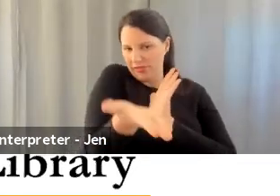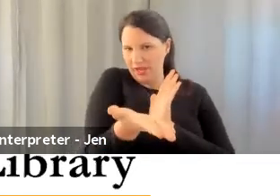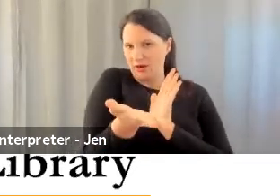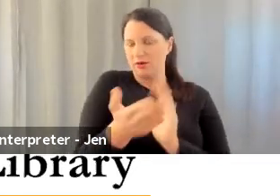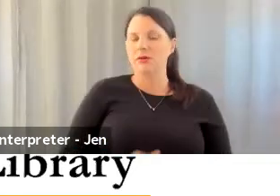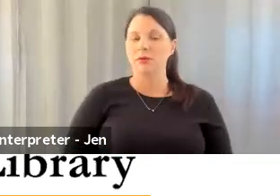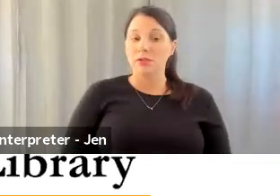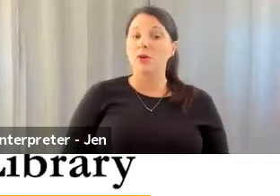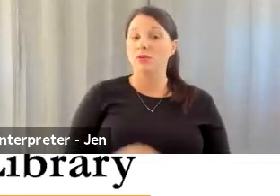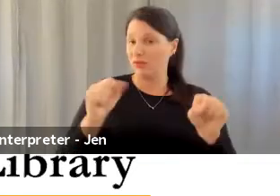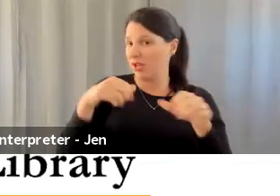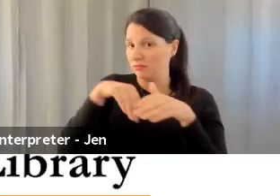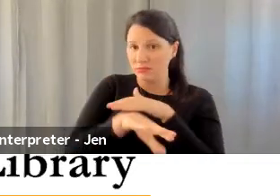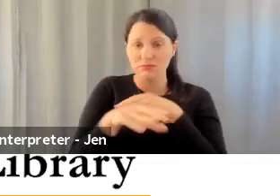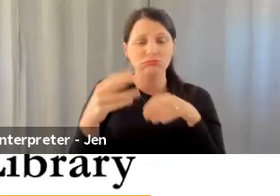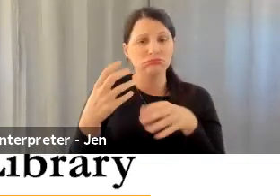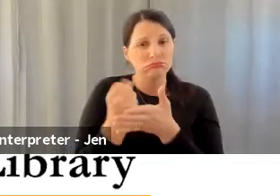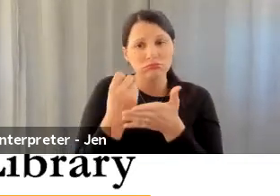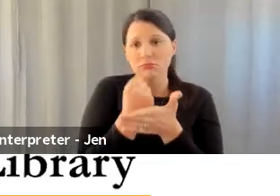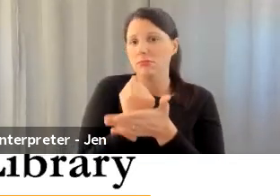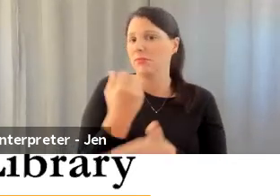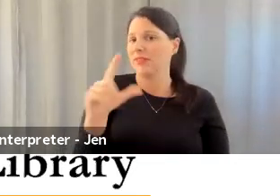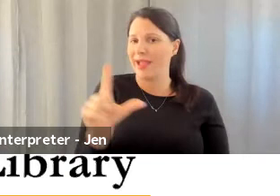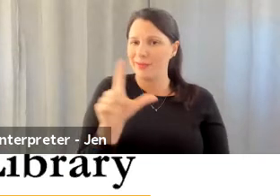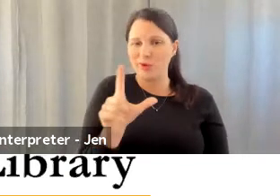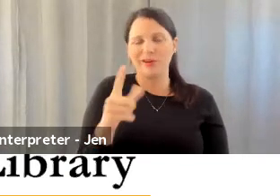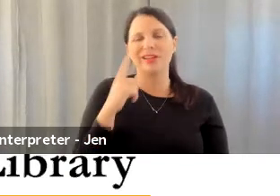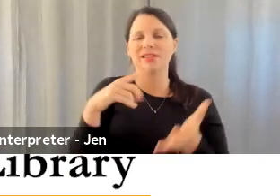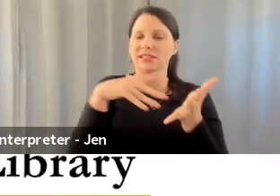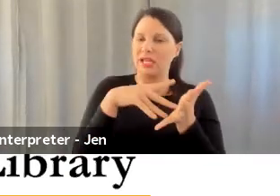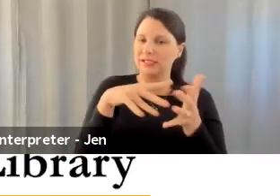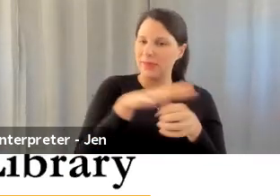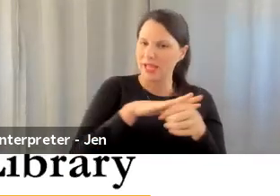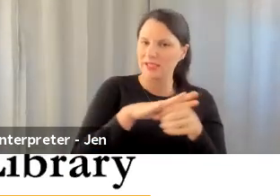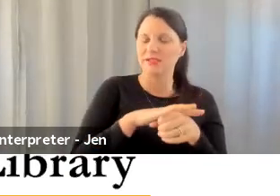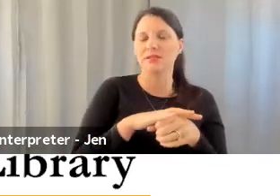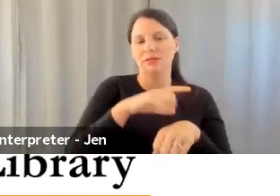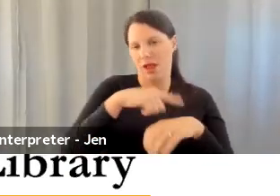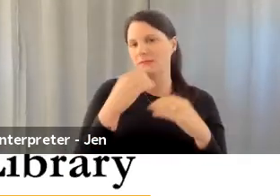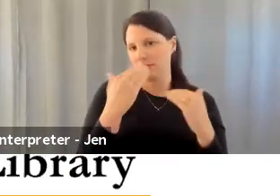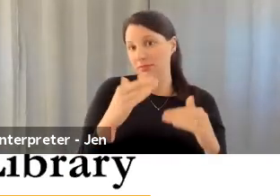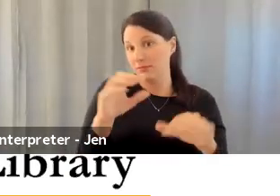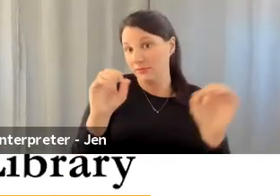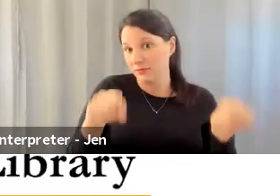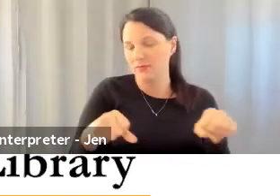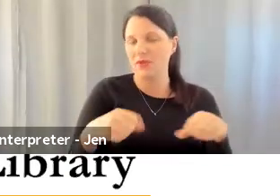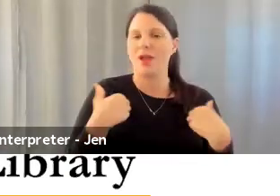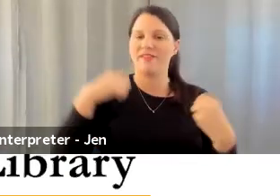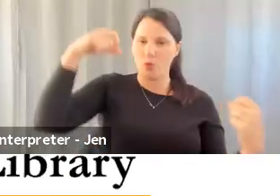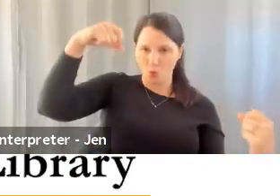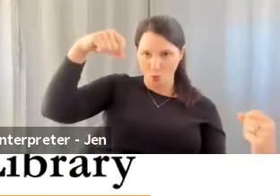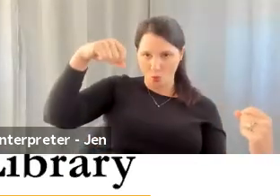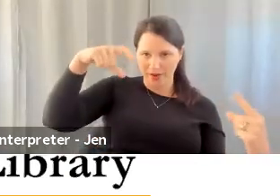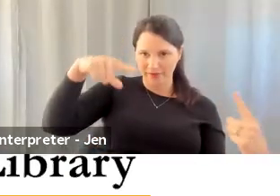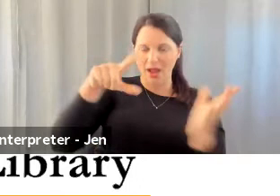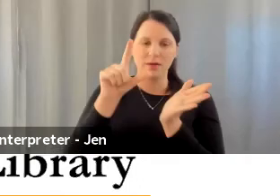and use the library, use some of the study space for that amount of time. Again, there's Wi-Fi, there's printing, there's computer